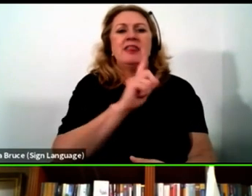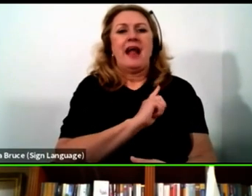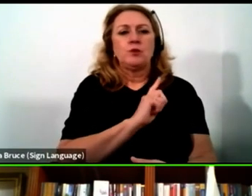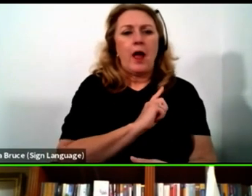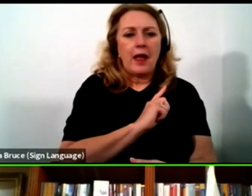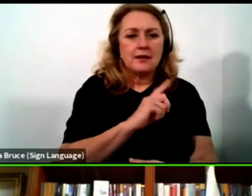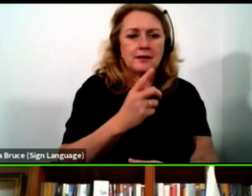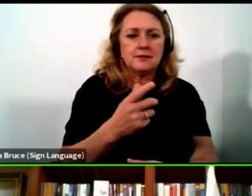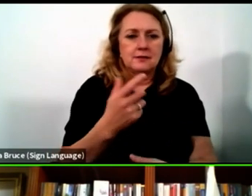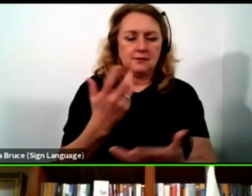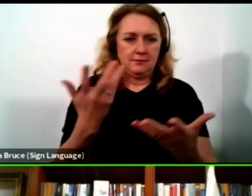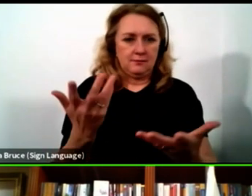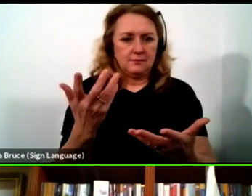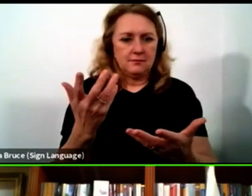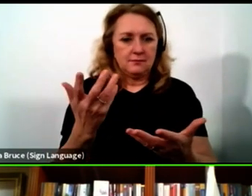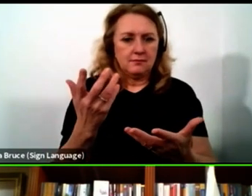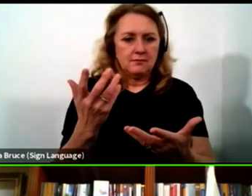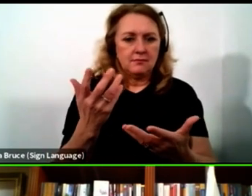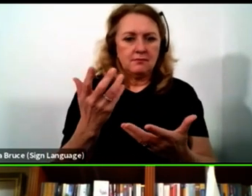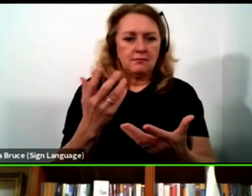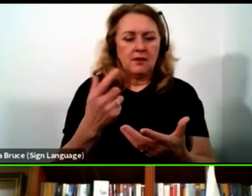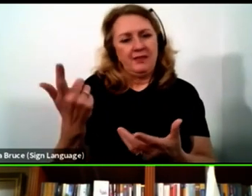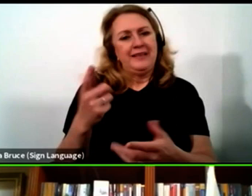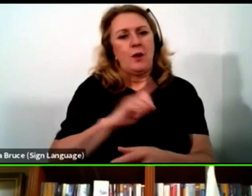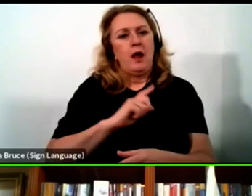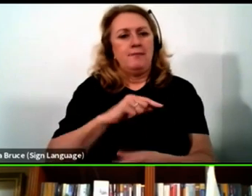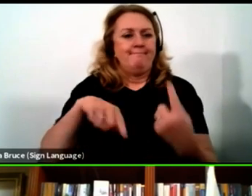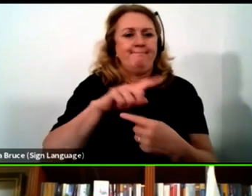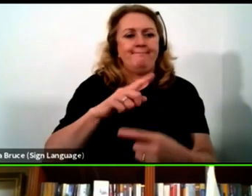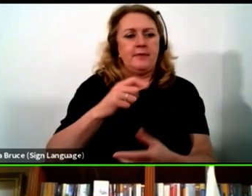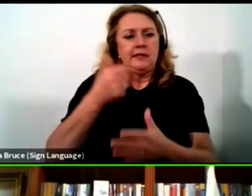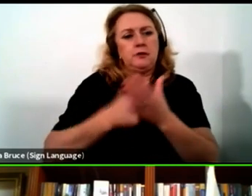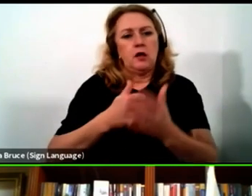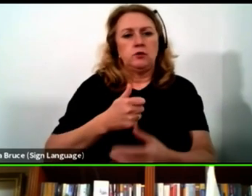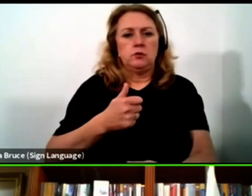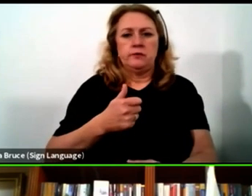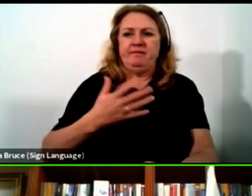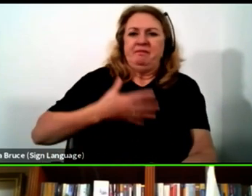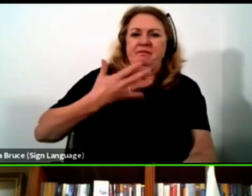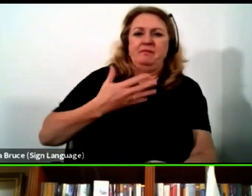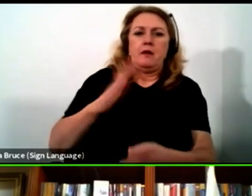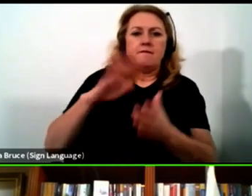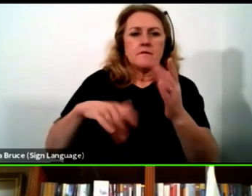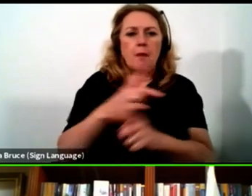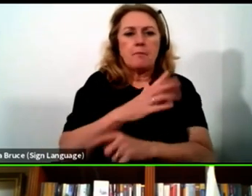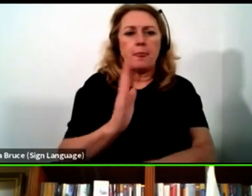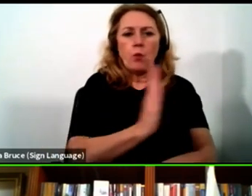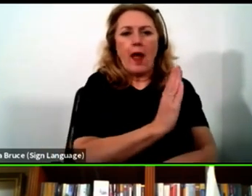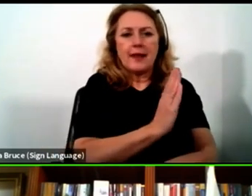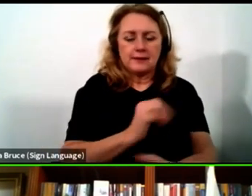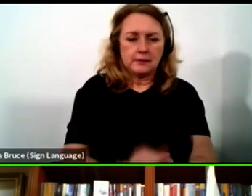have the kind of the discontent that is beginning to emerge in the West. Now, I say